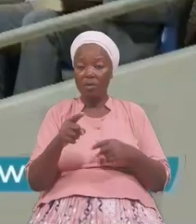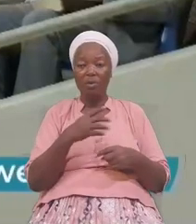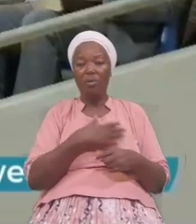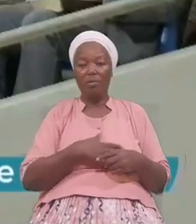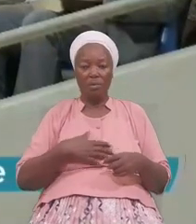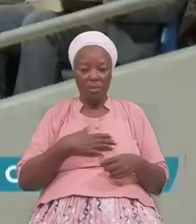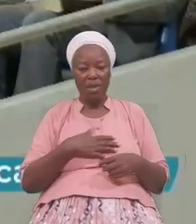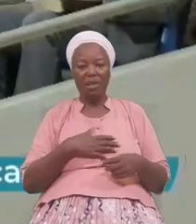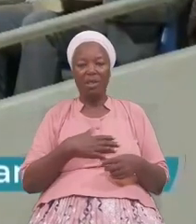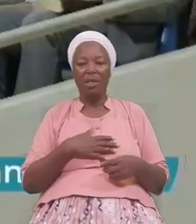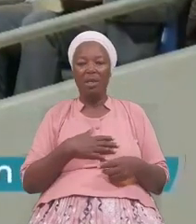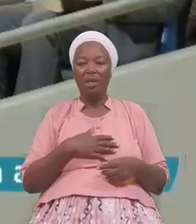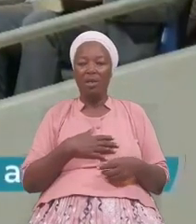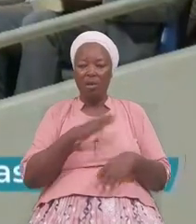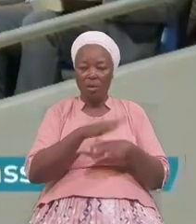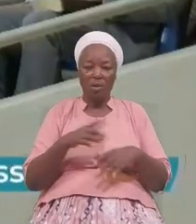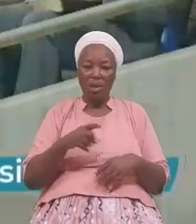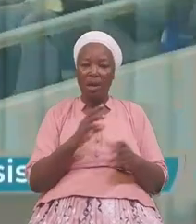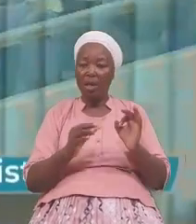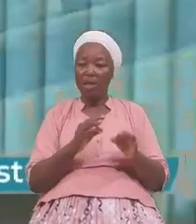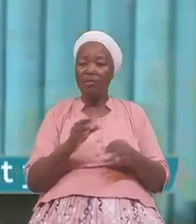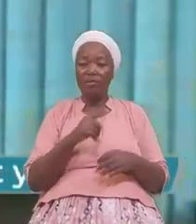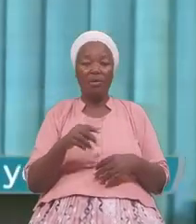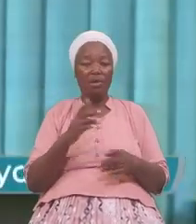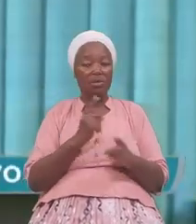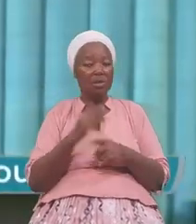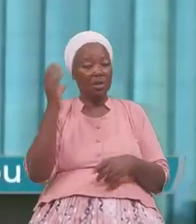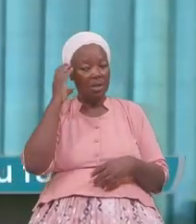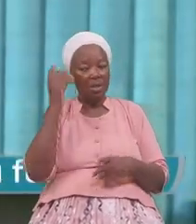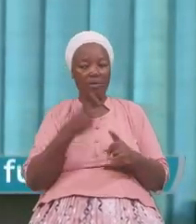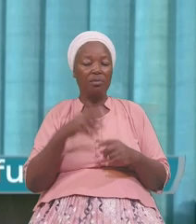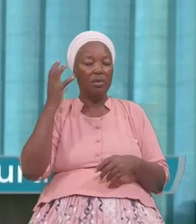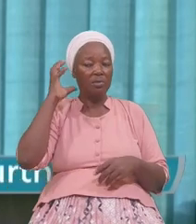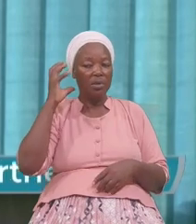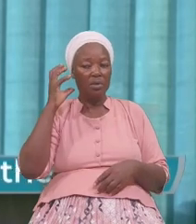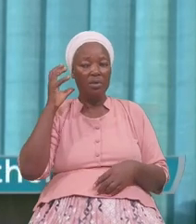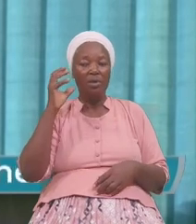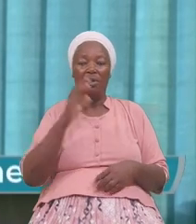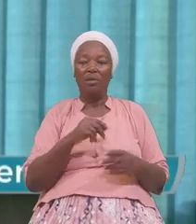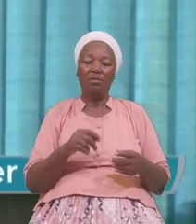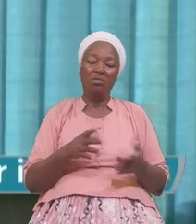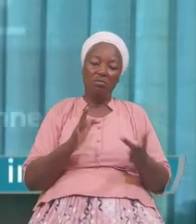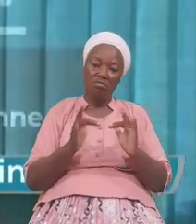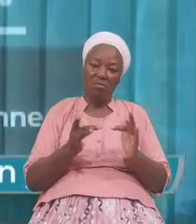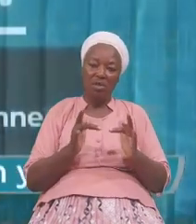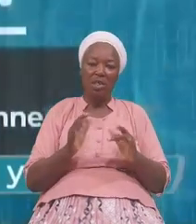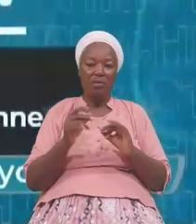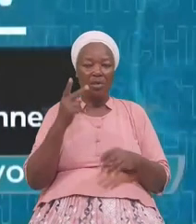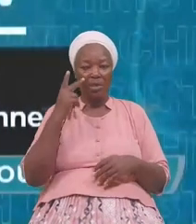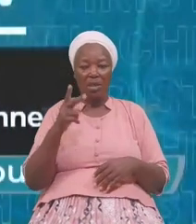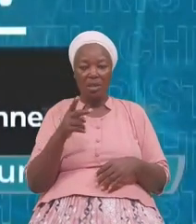on the radio or watching on the TV or via any social media handle, if you look at the